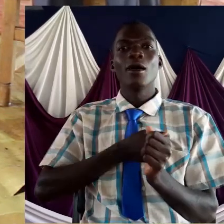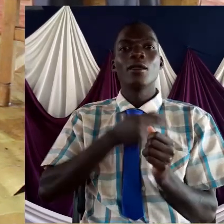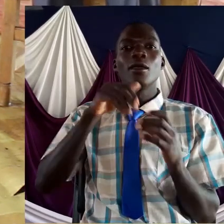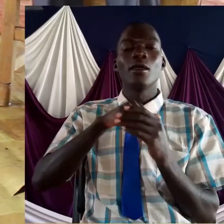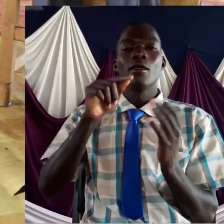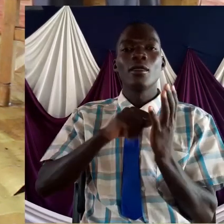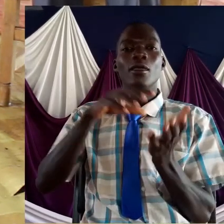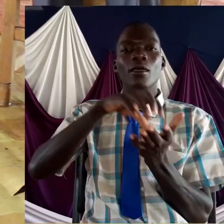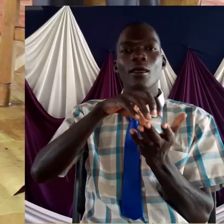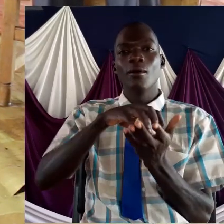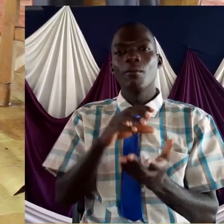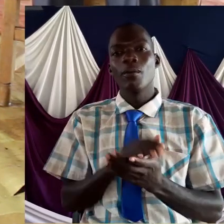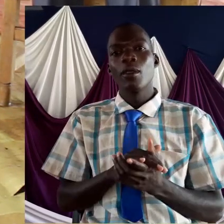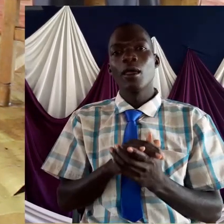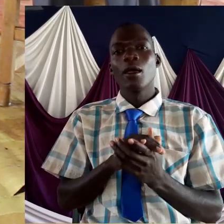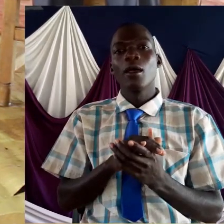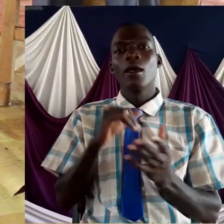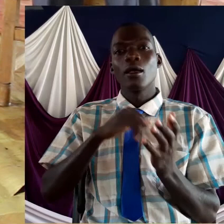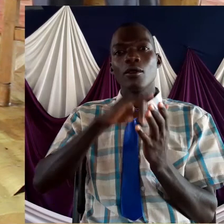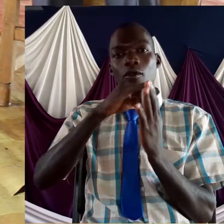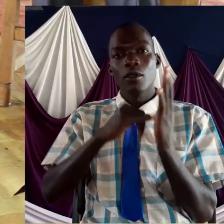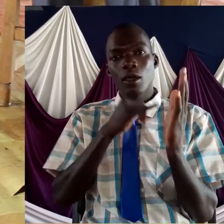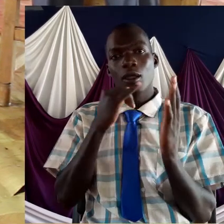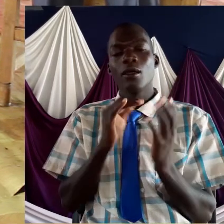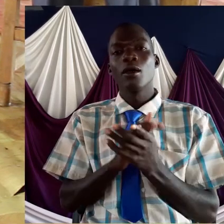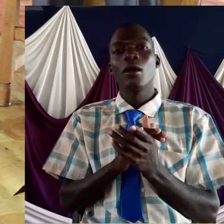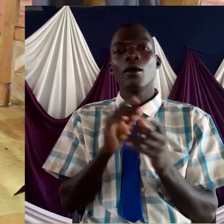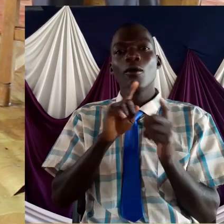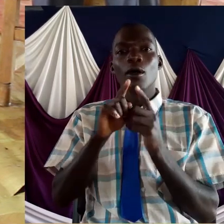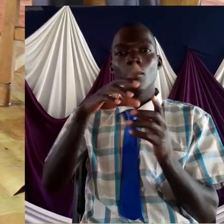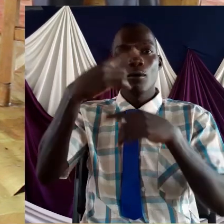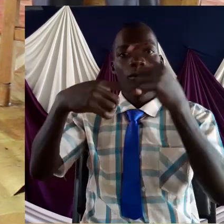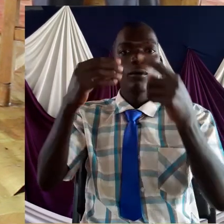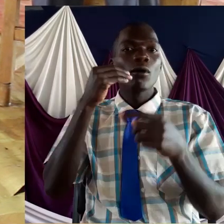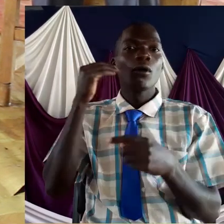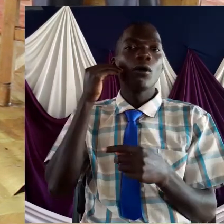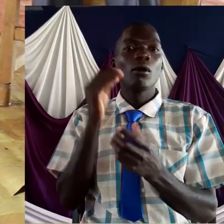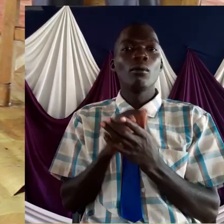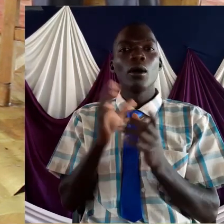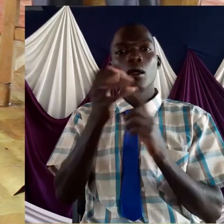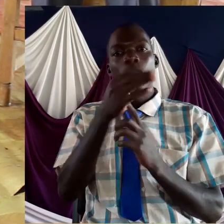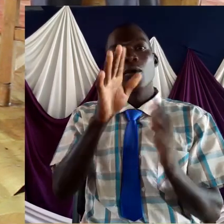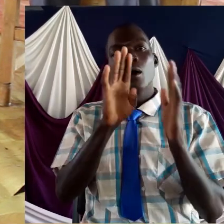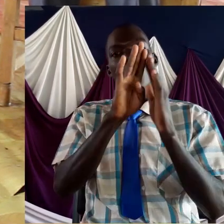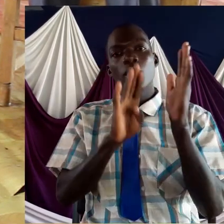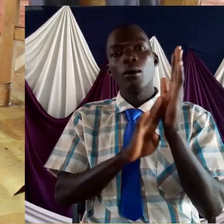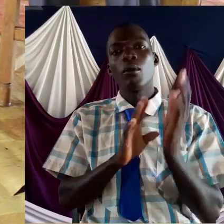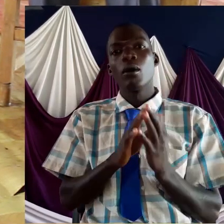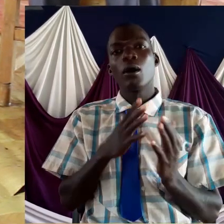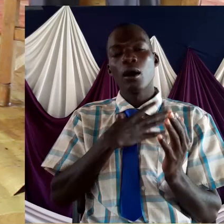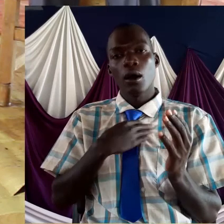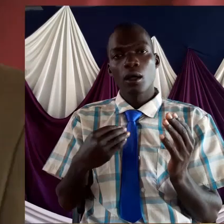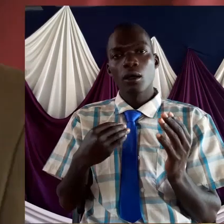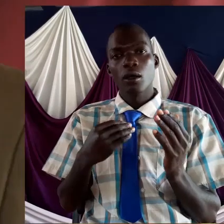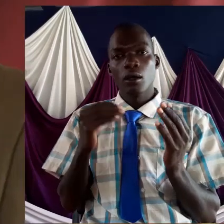session. Just like the Bereans, when you go home, take your Bible and